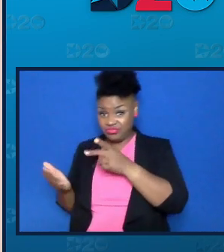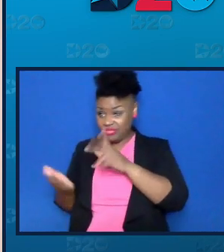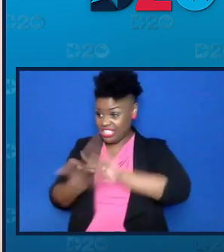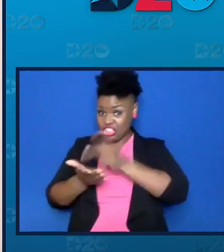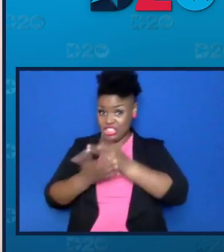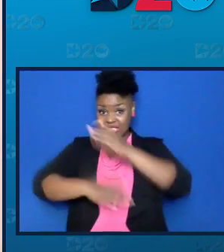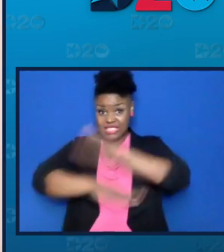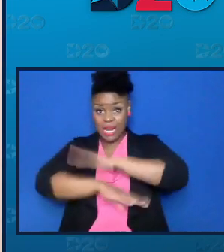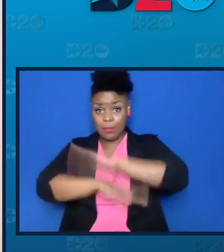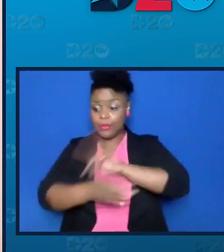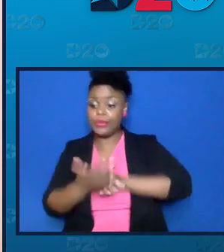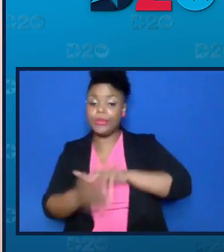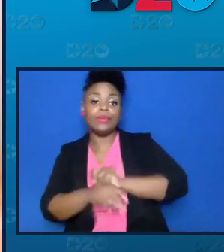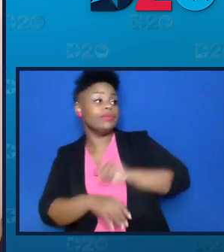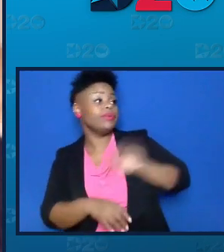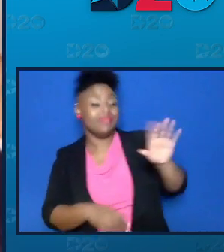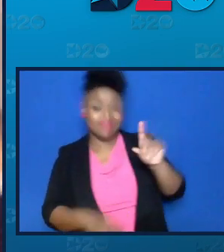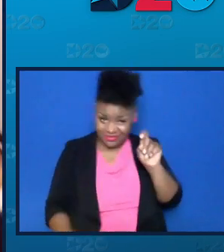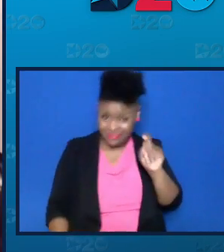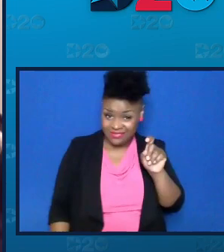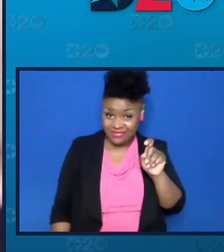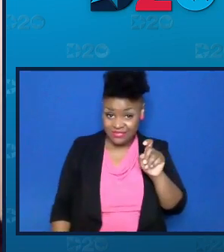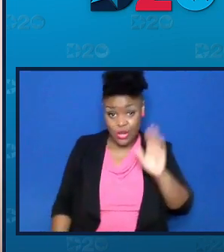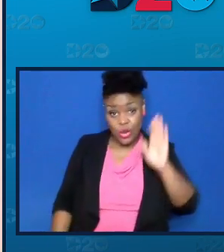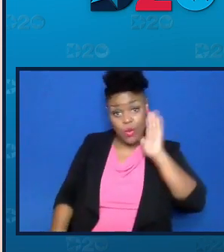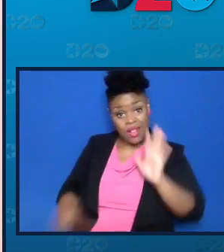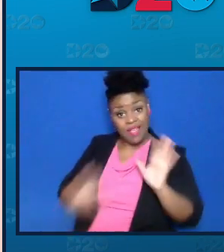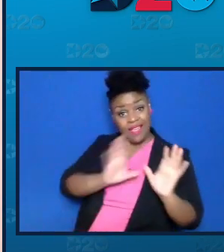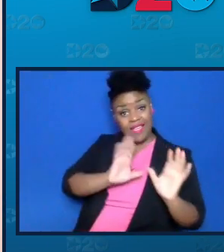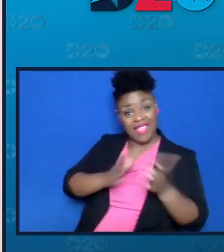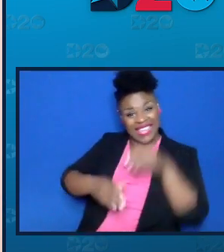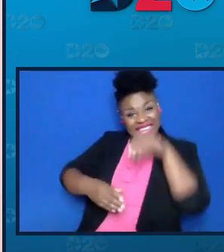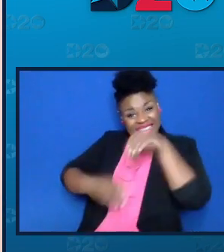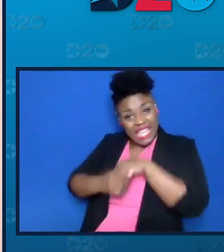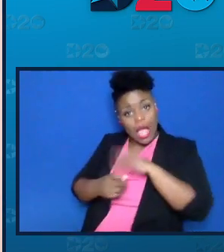be counterfeited by groups inside our nation?